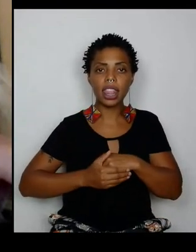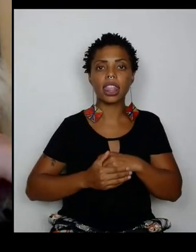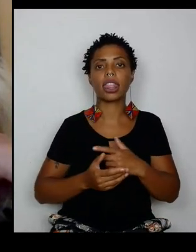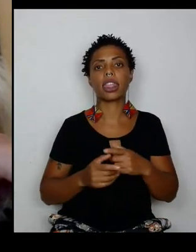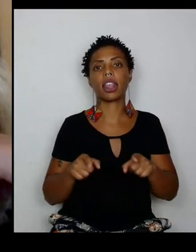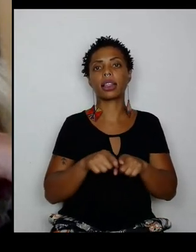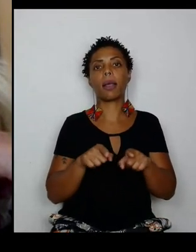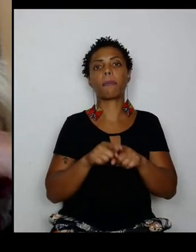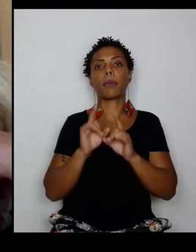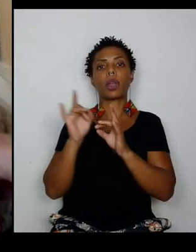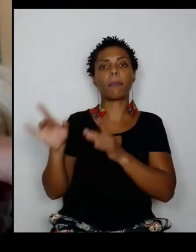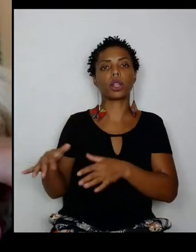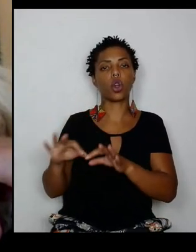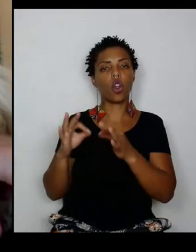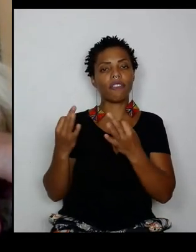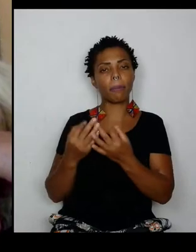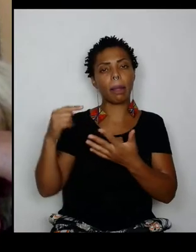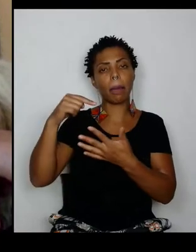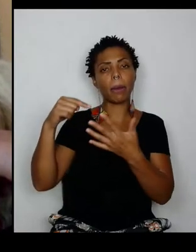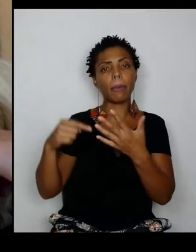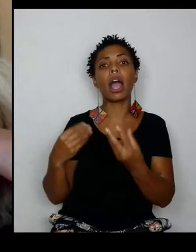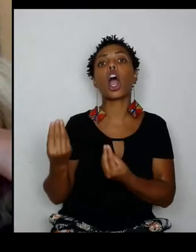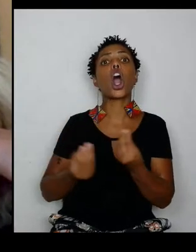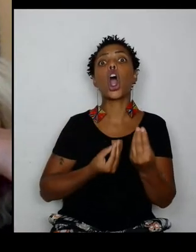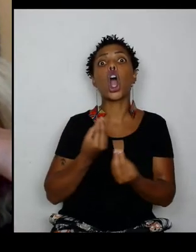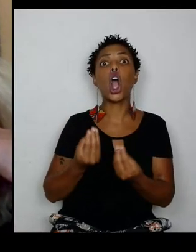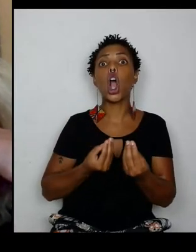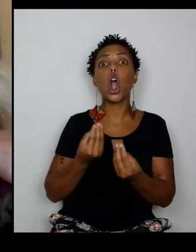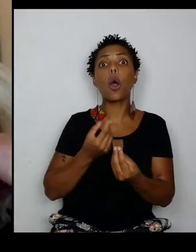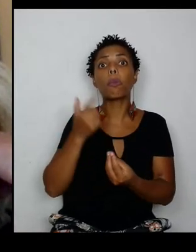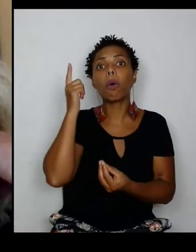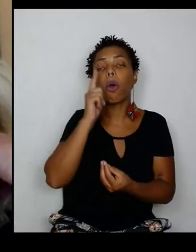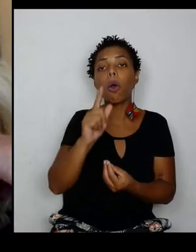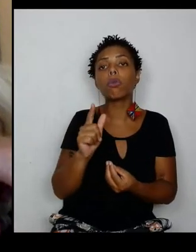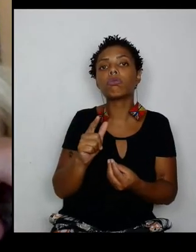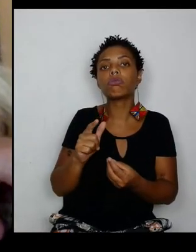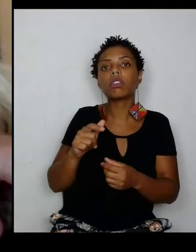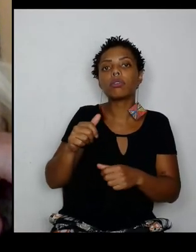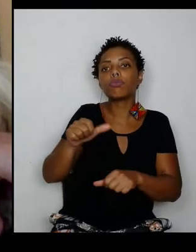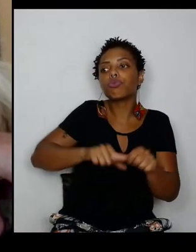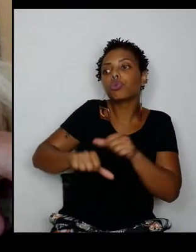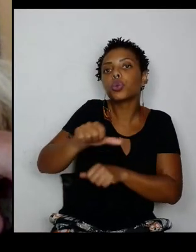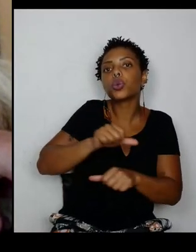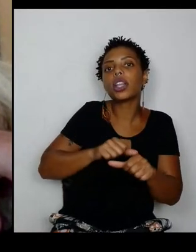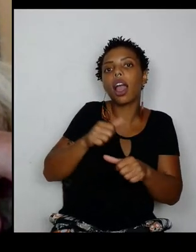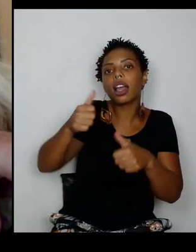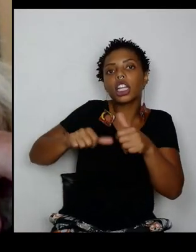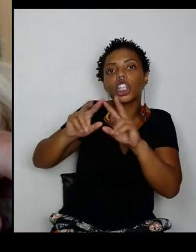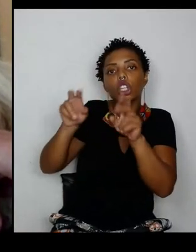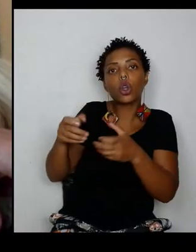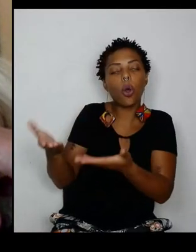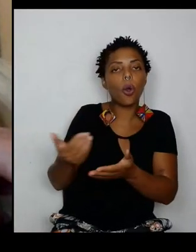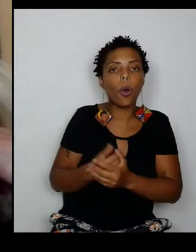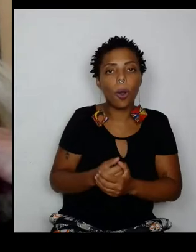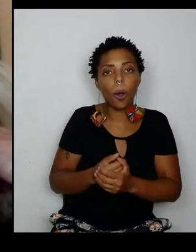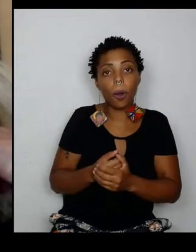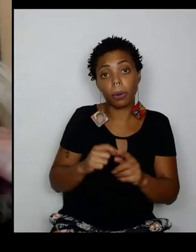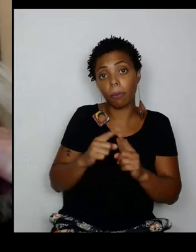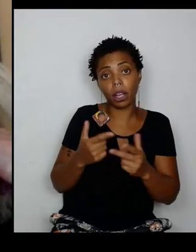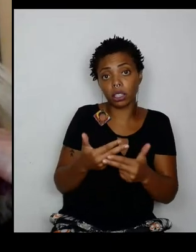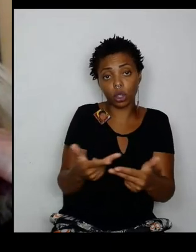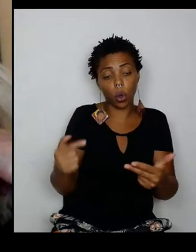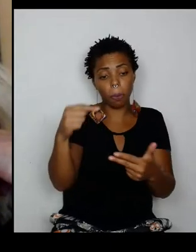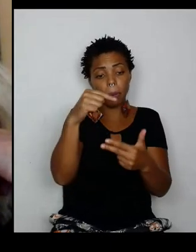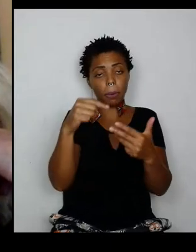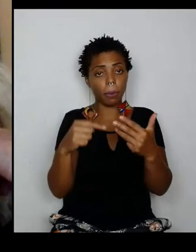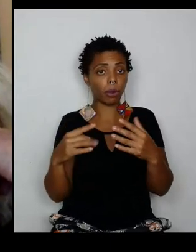etc all those aspects of his you know not very um how should i say um